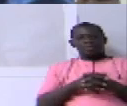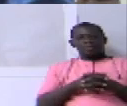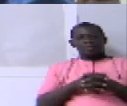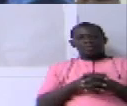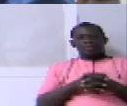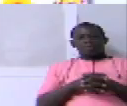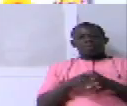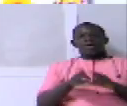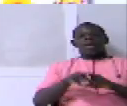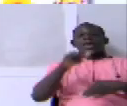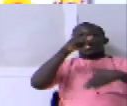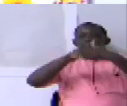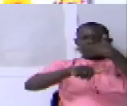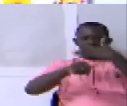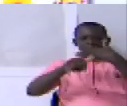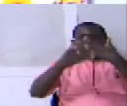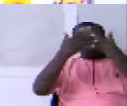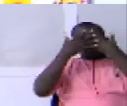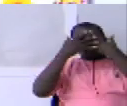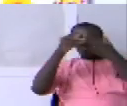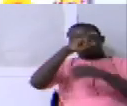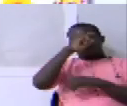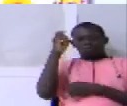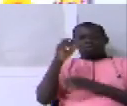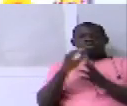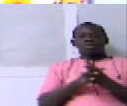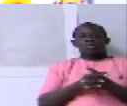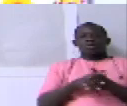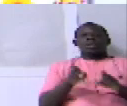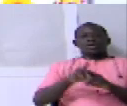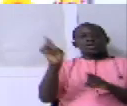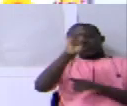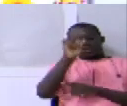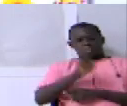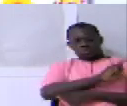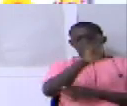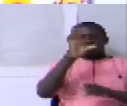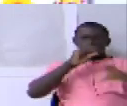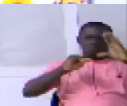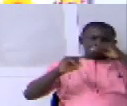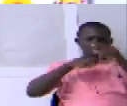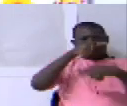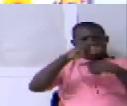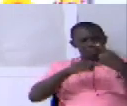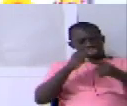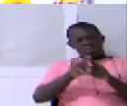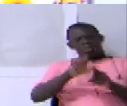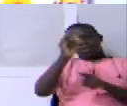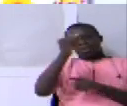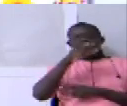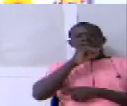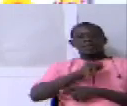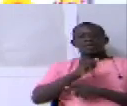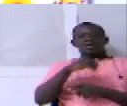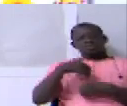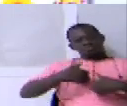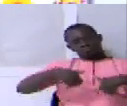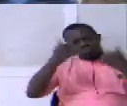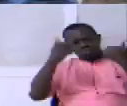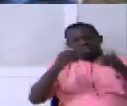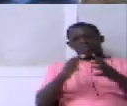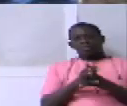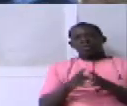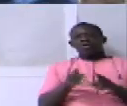the prison's work. That's what we're talking about. Yes, sir. Good.